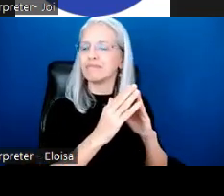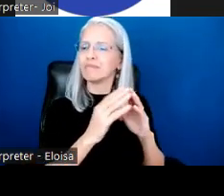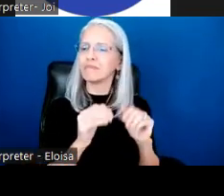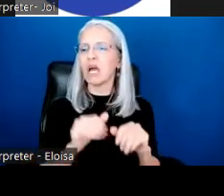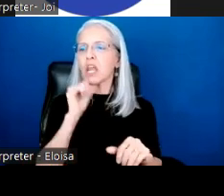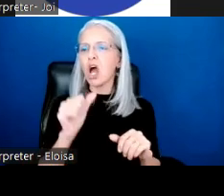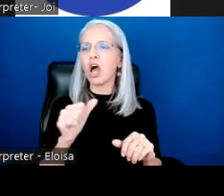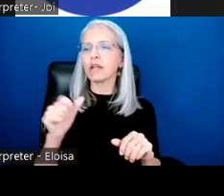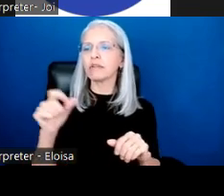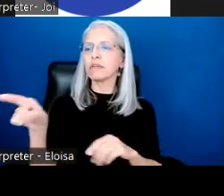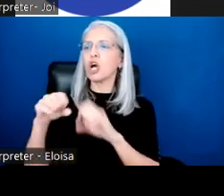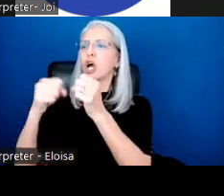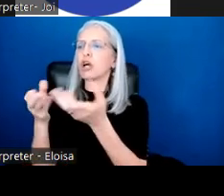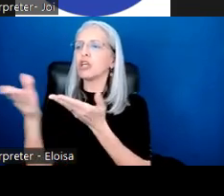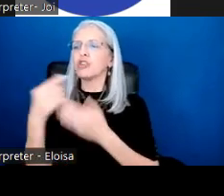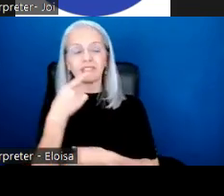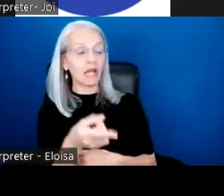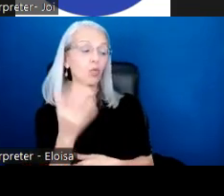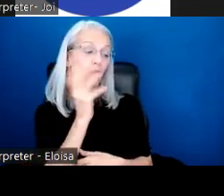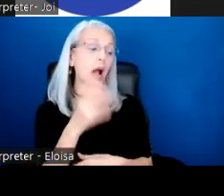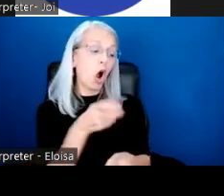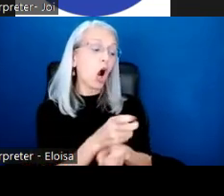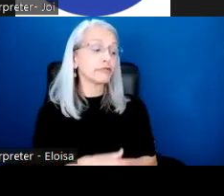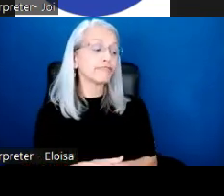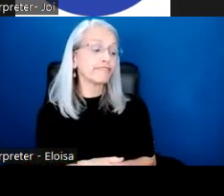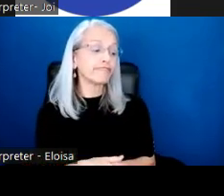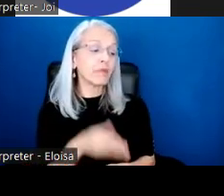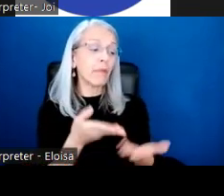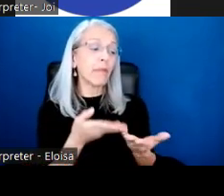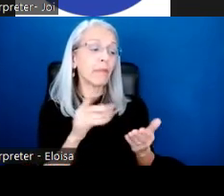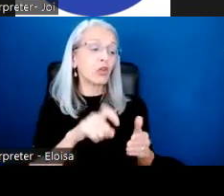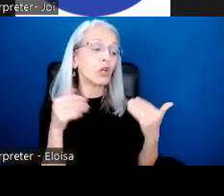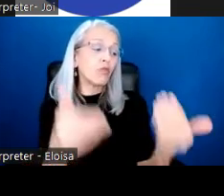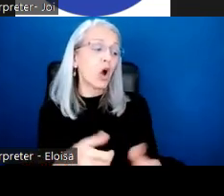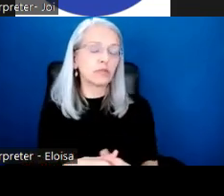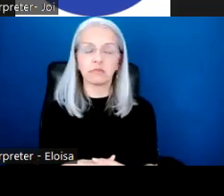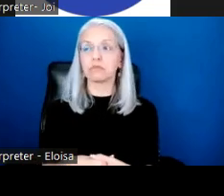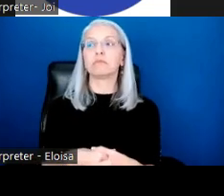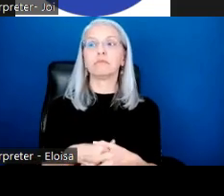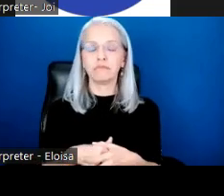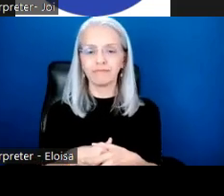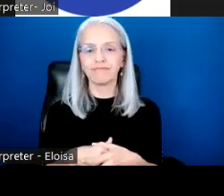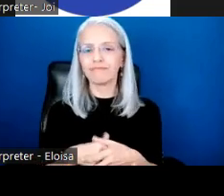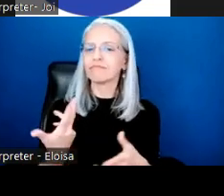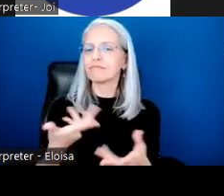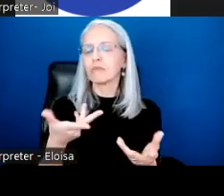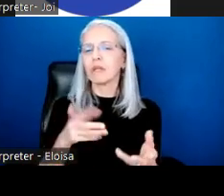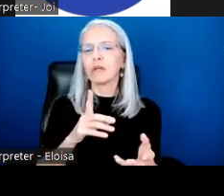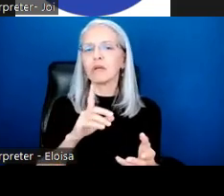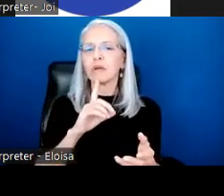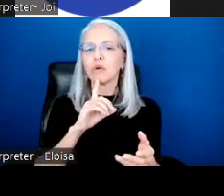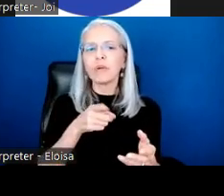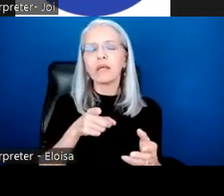hands and say, wow, that's really hard. Maybe you should just move on, right? We just need